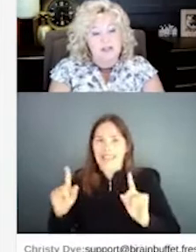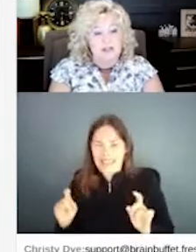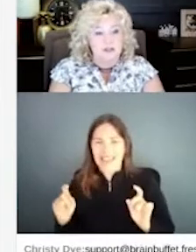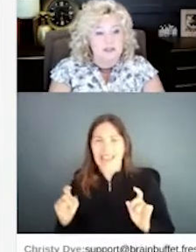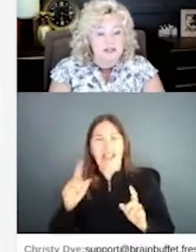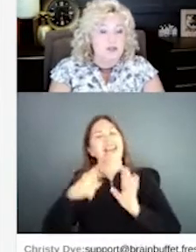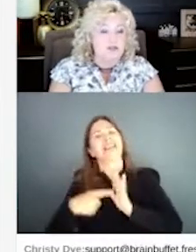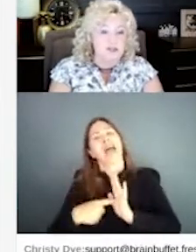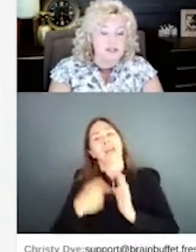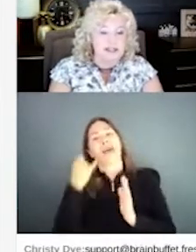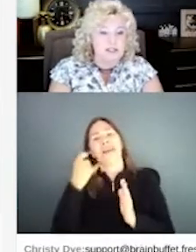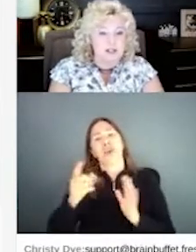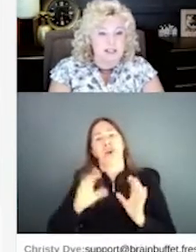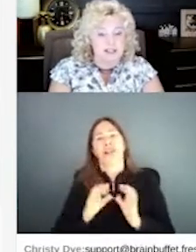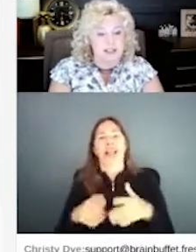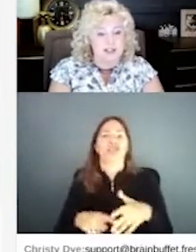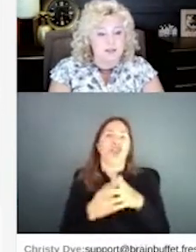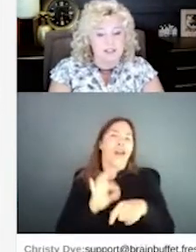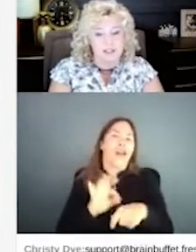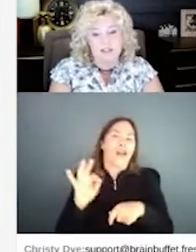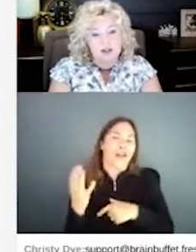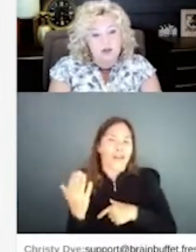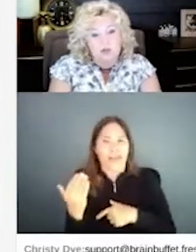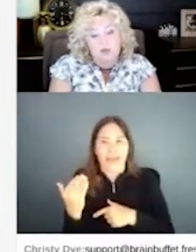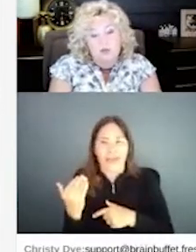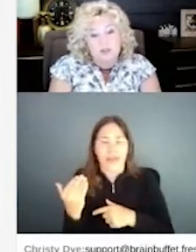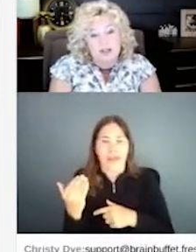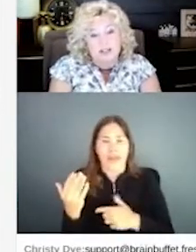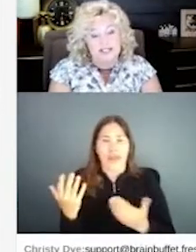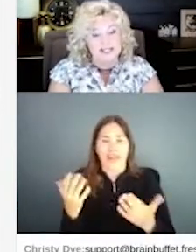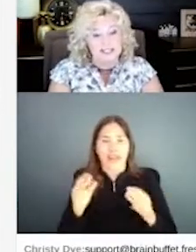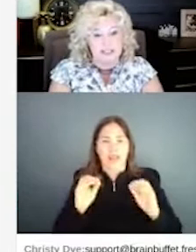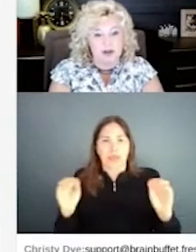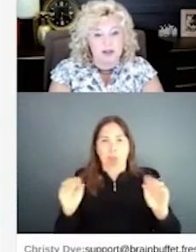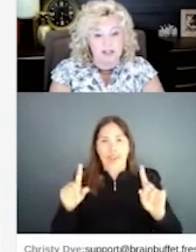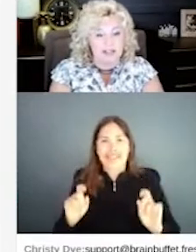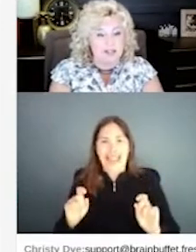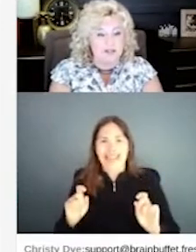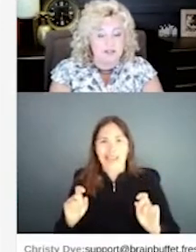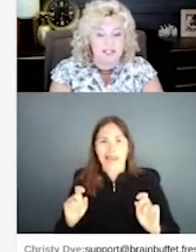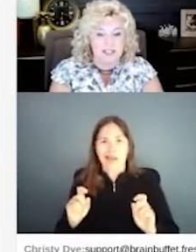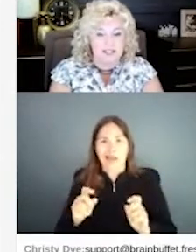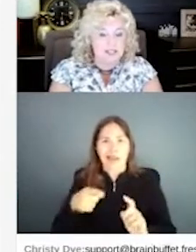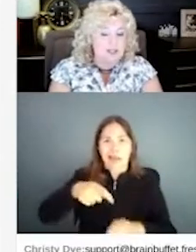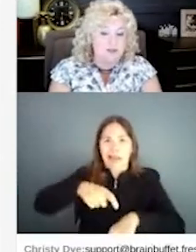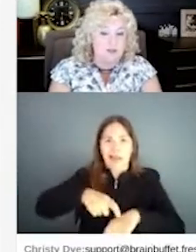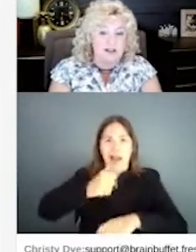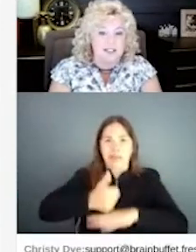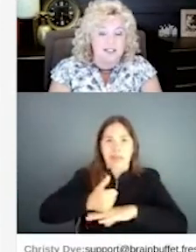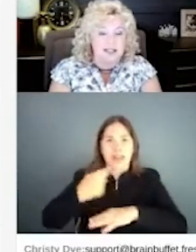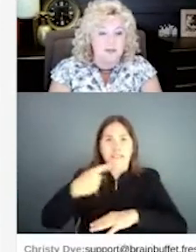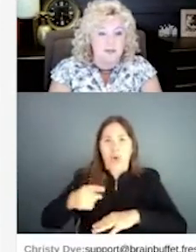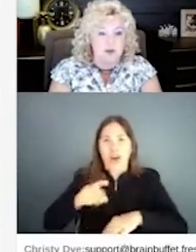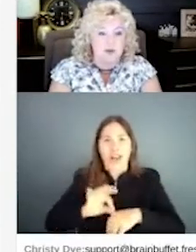for example, if your class starts at 9:15, there's not a testing spot at 9:15 on